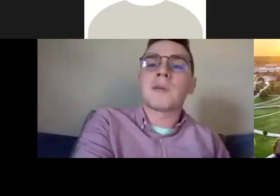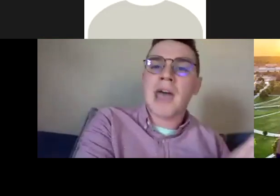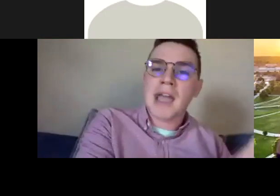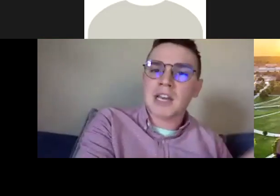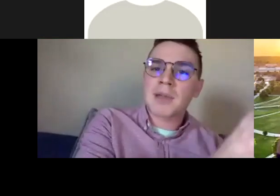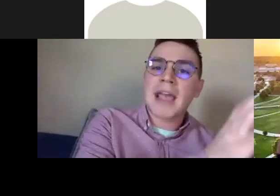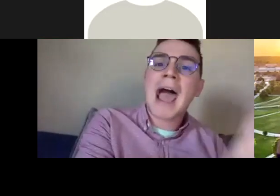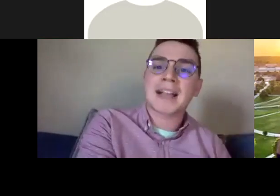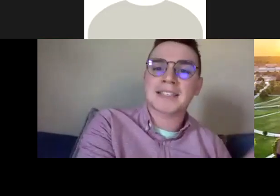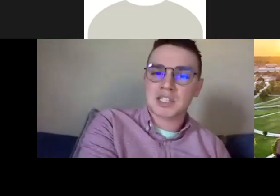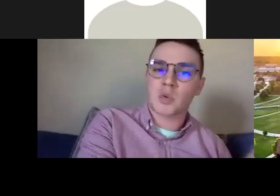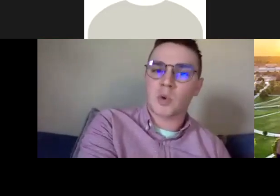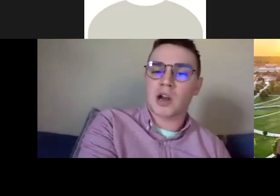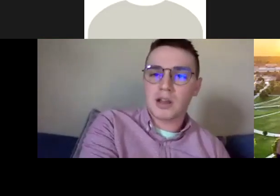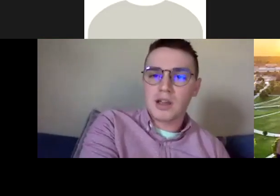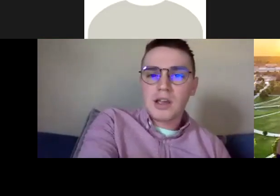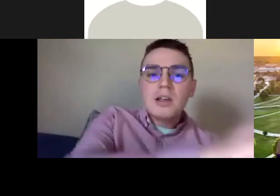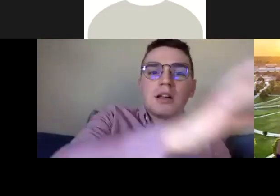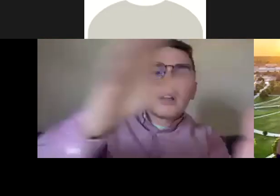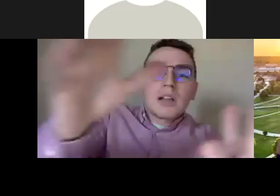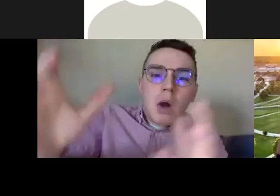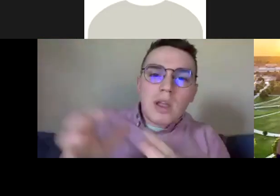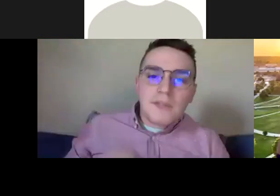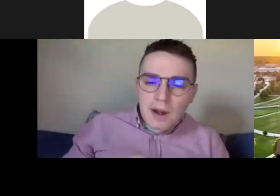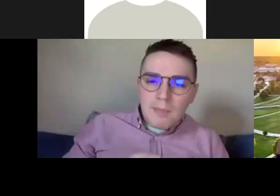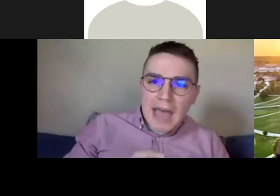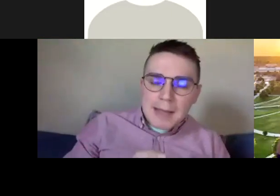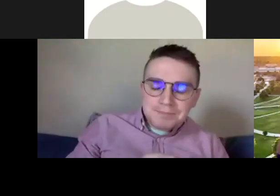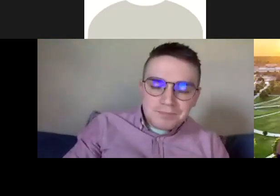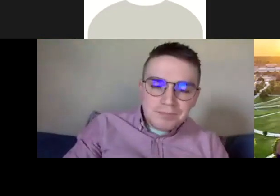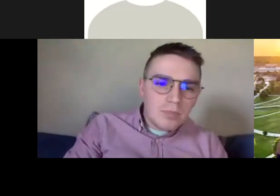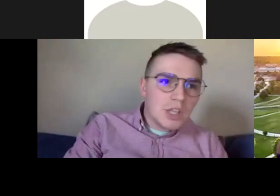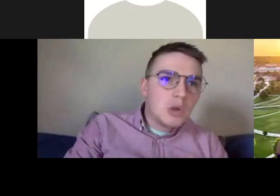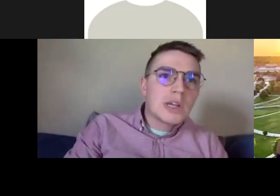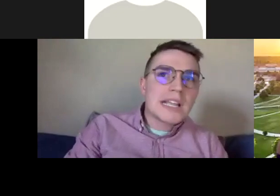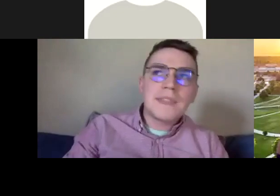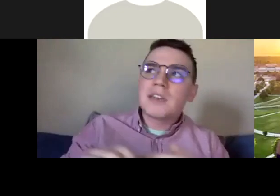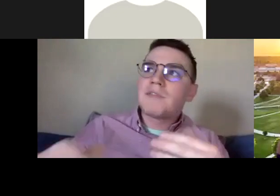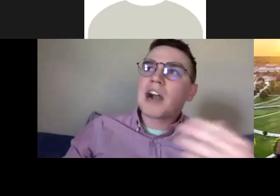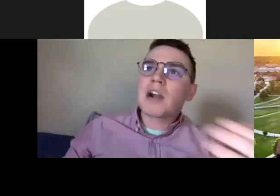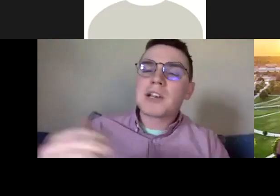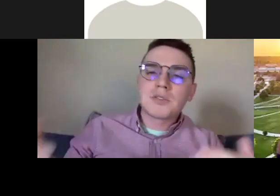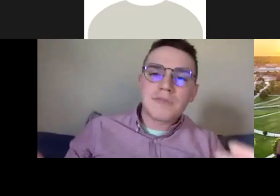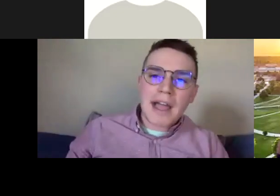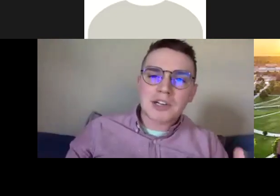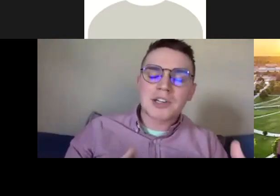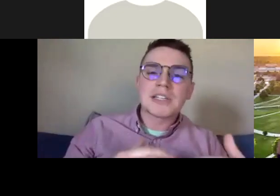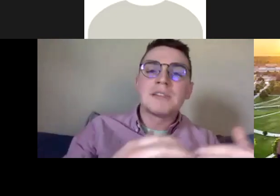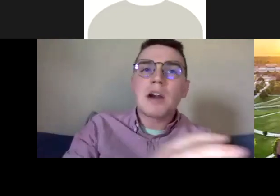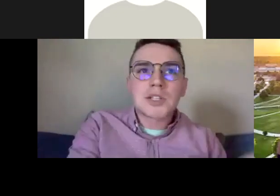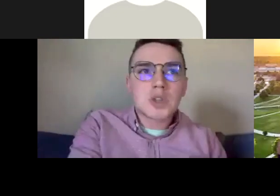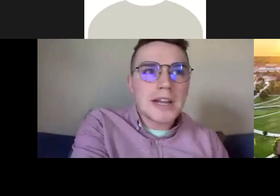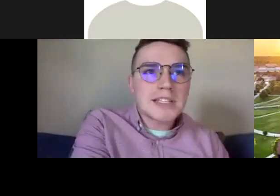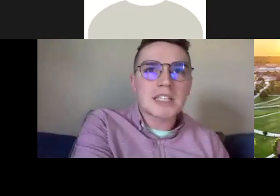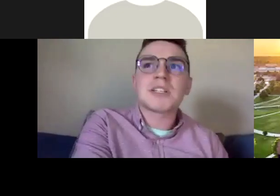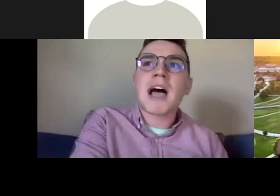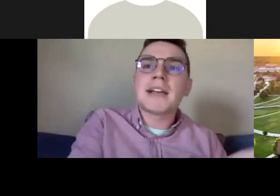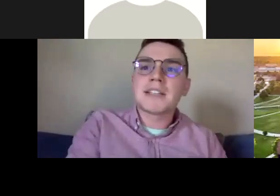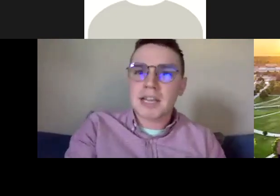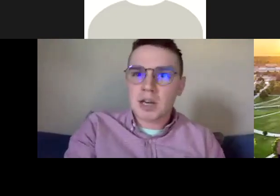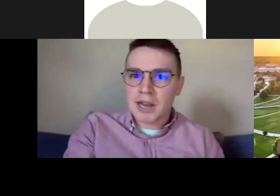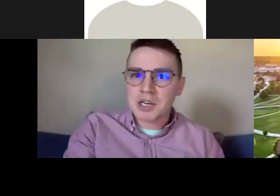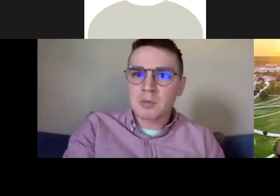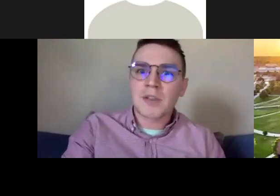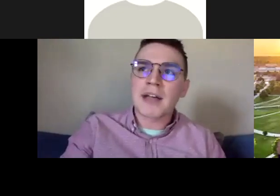from that economic access to work. Going from that, you look at the environmental factors, environmental racism tied